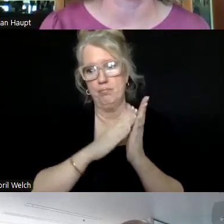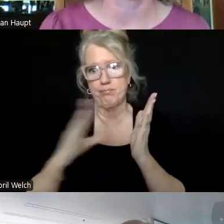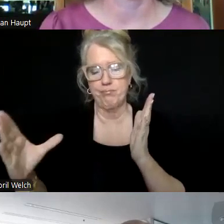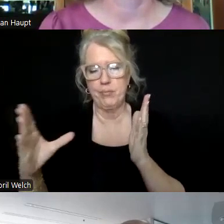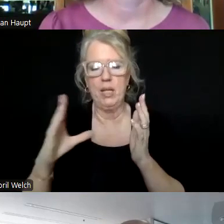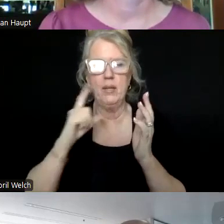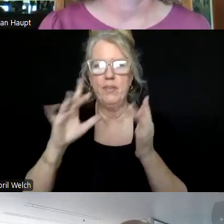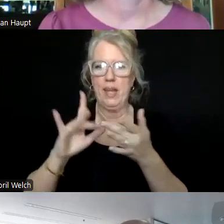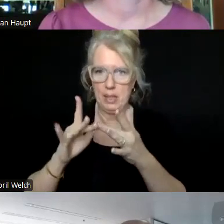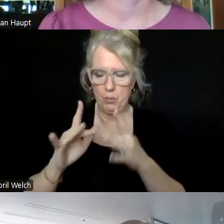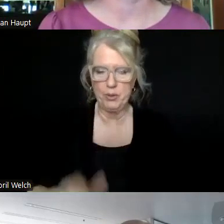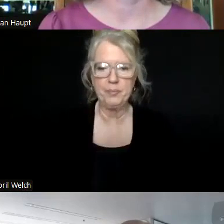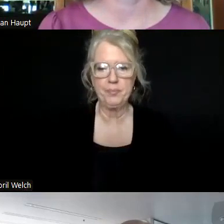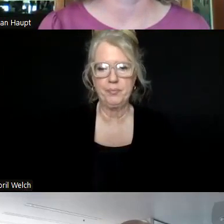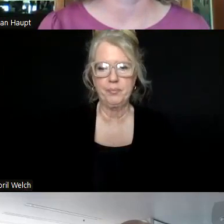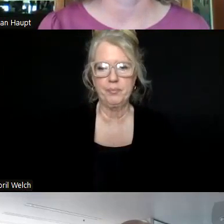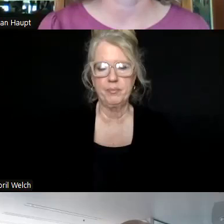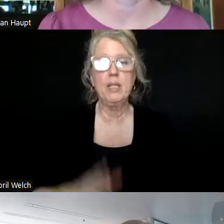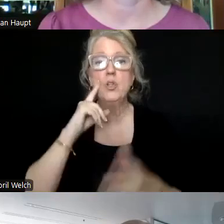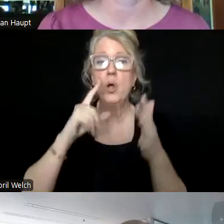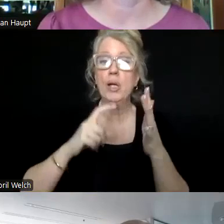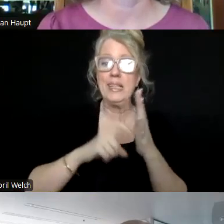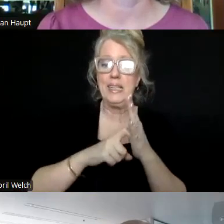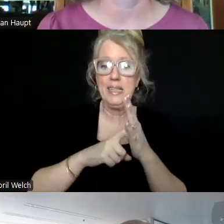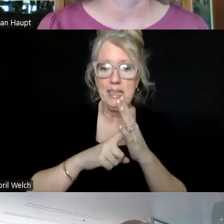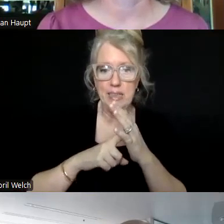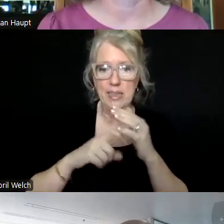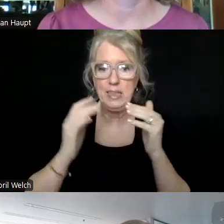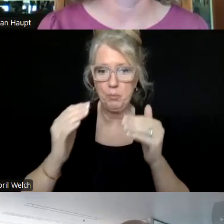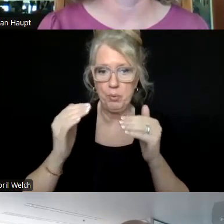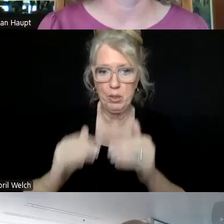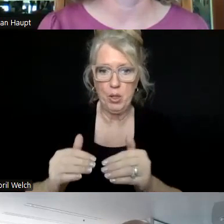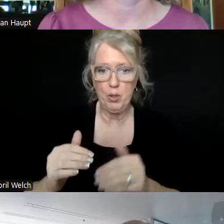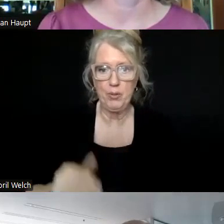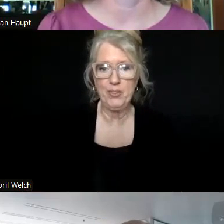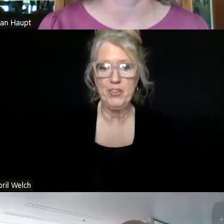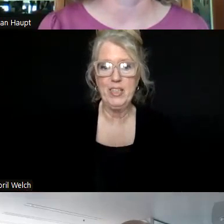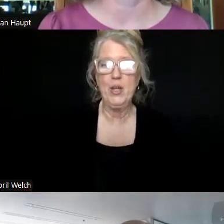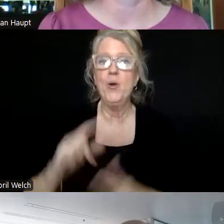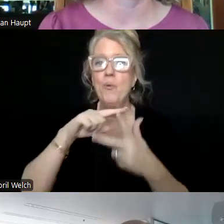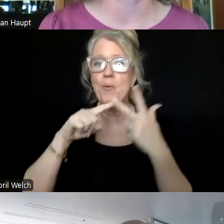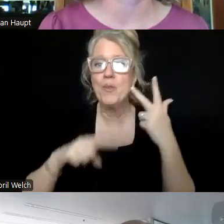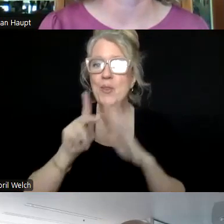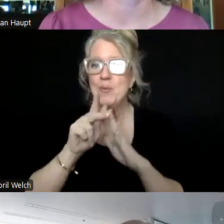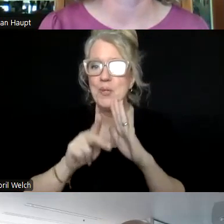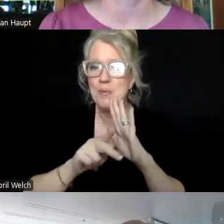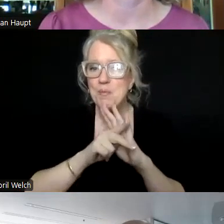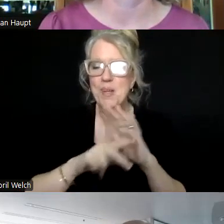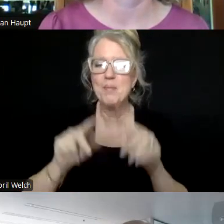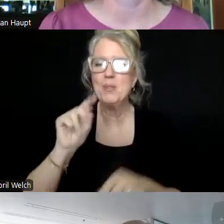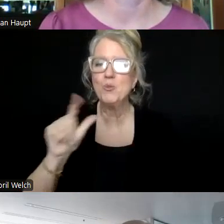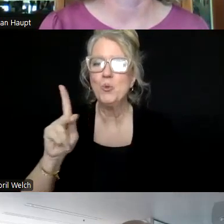network. Their key focus areas are below. What were these 3